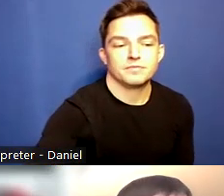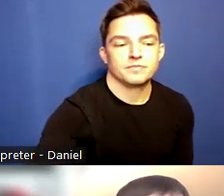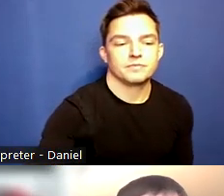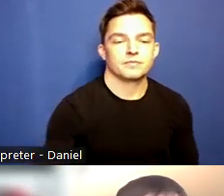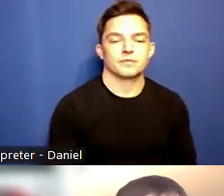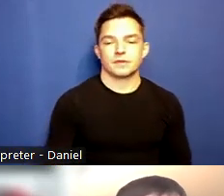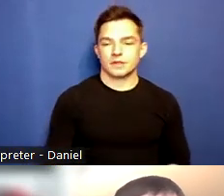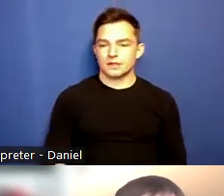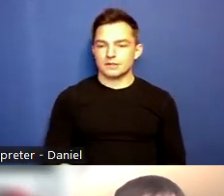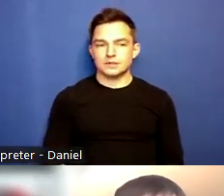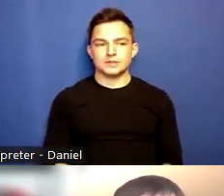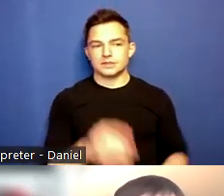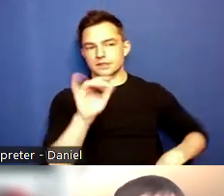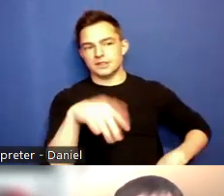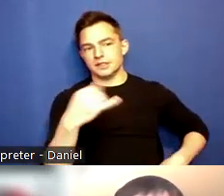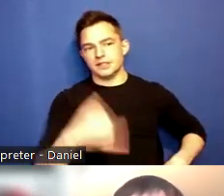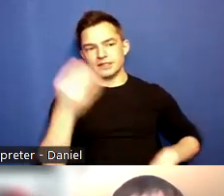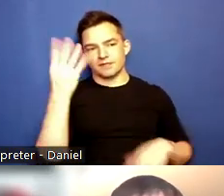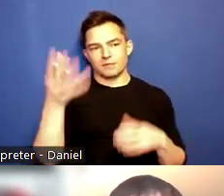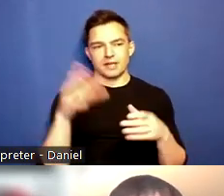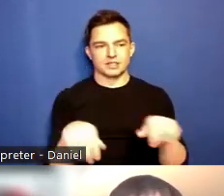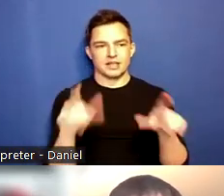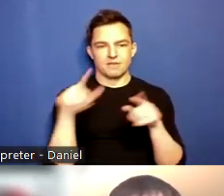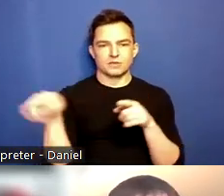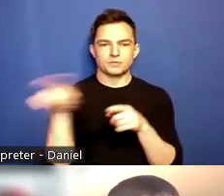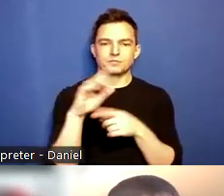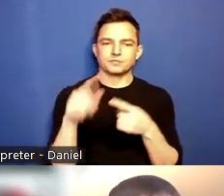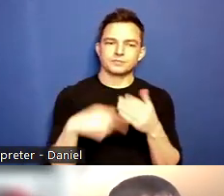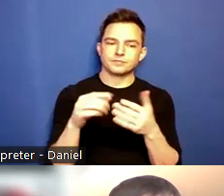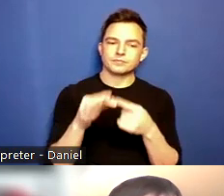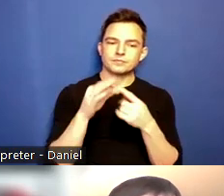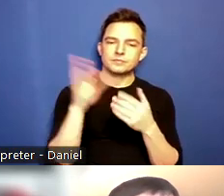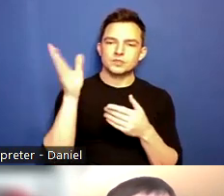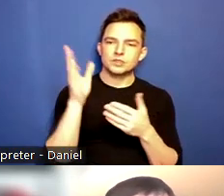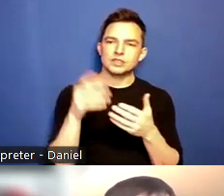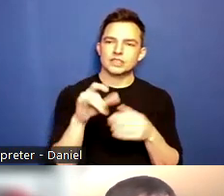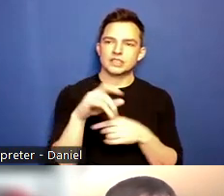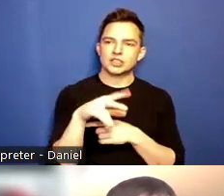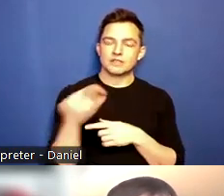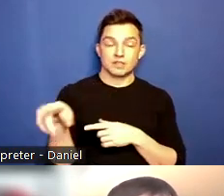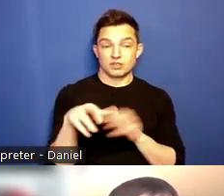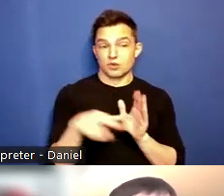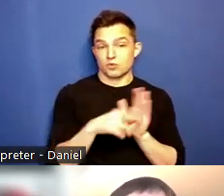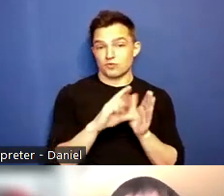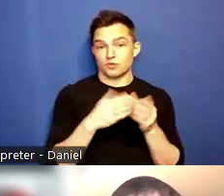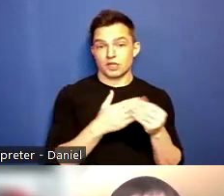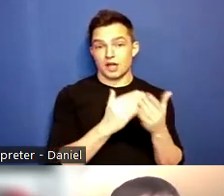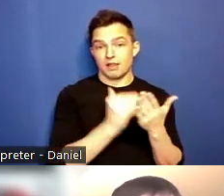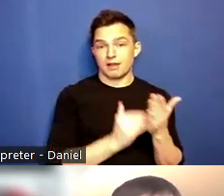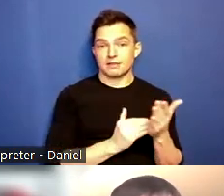So this is the last informational slide I have for you about Special Presenter Initiatives. You can review the guidelines and